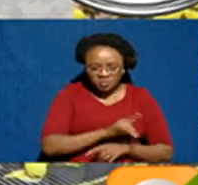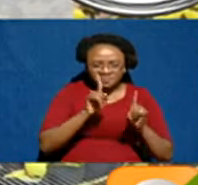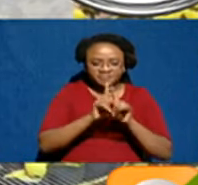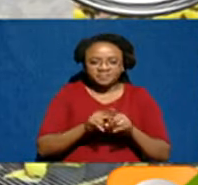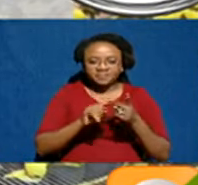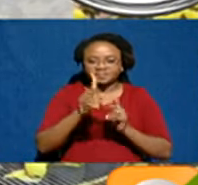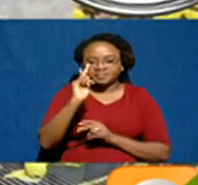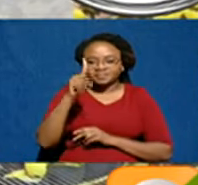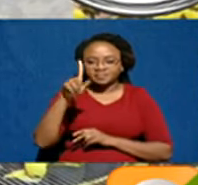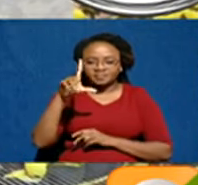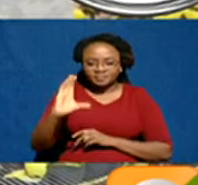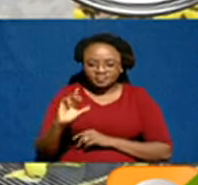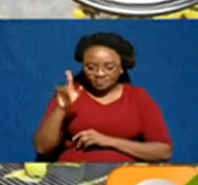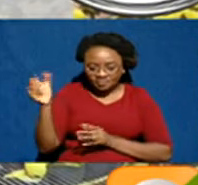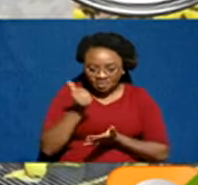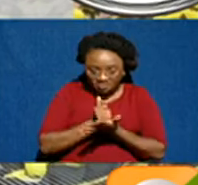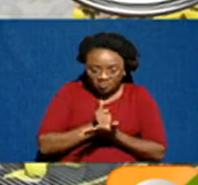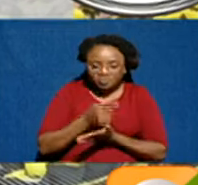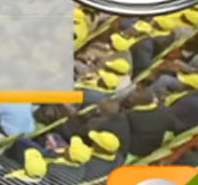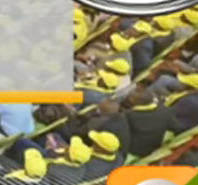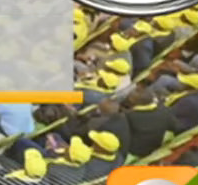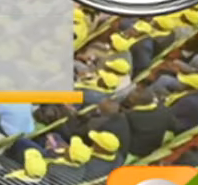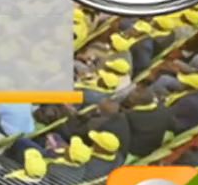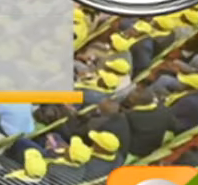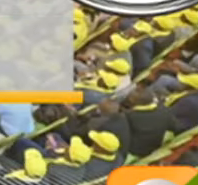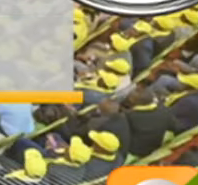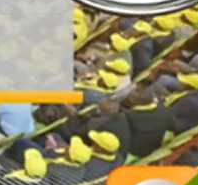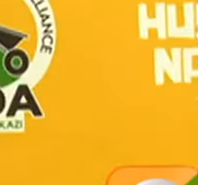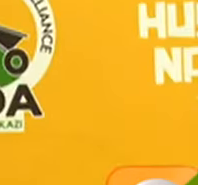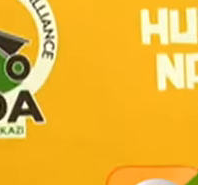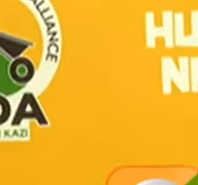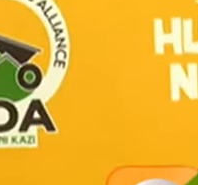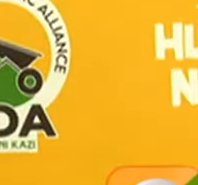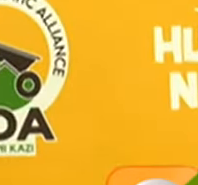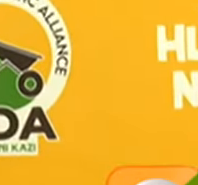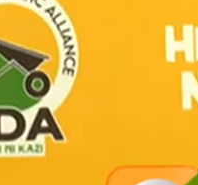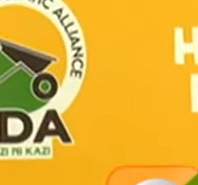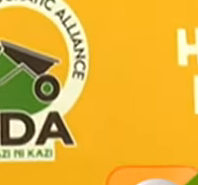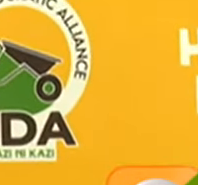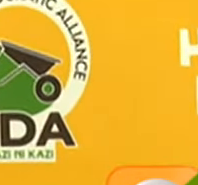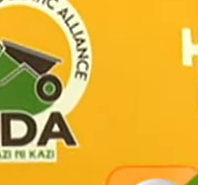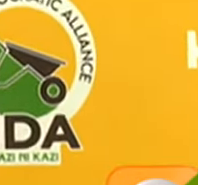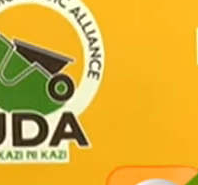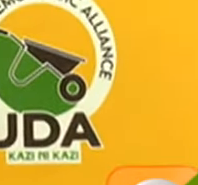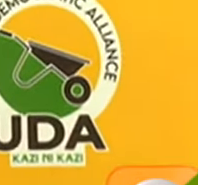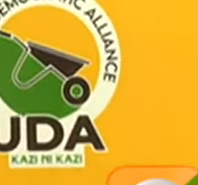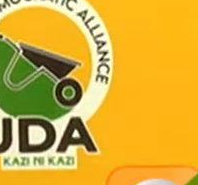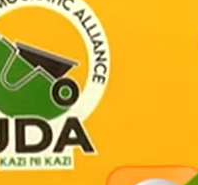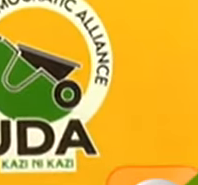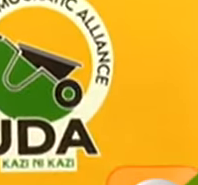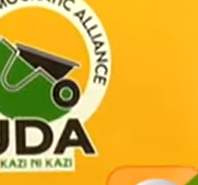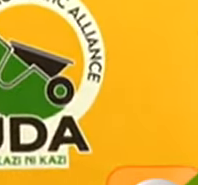Midivo as its chair of the disputes committee has irked the Orange Party. In a neck meeting, ODM resolved to push